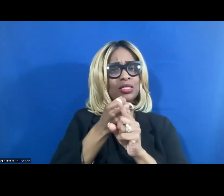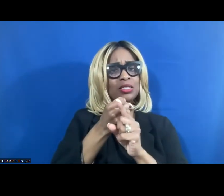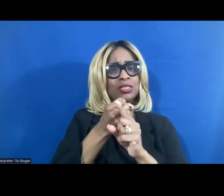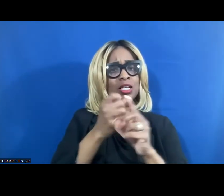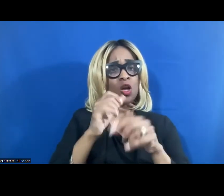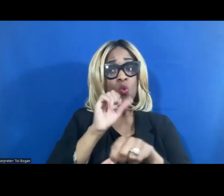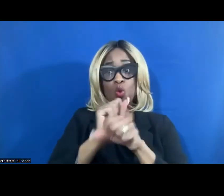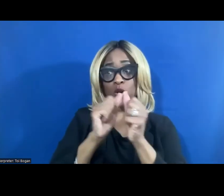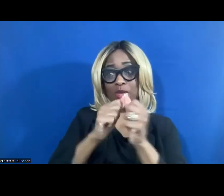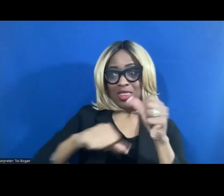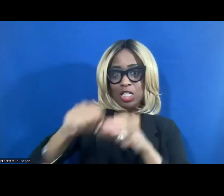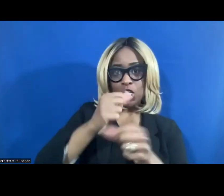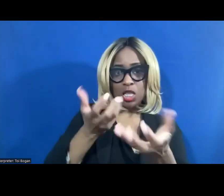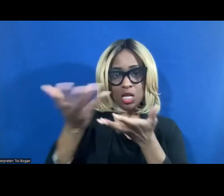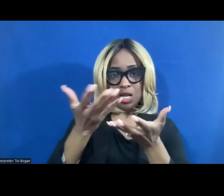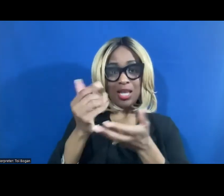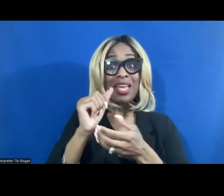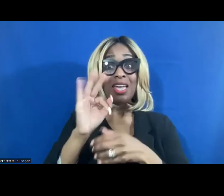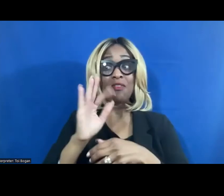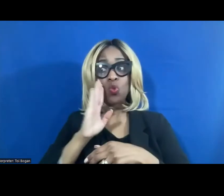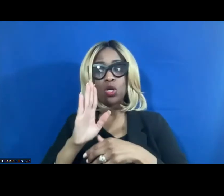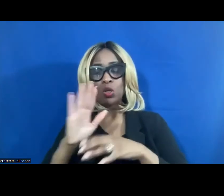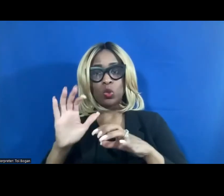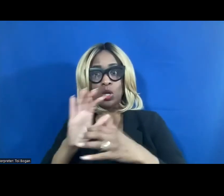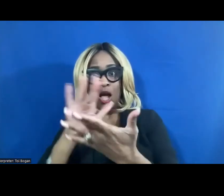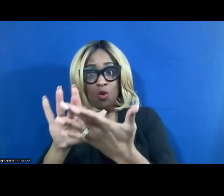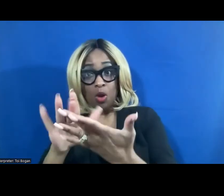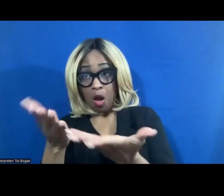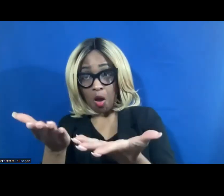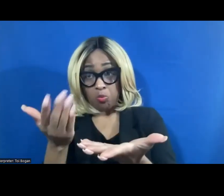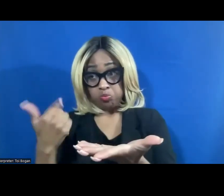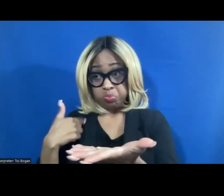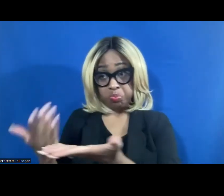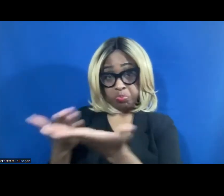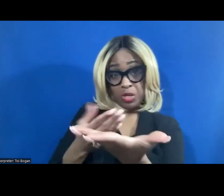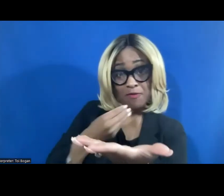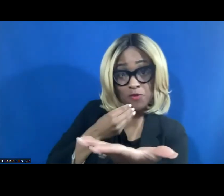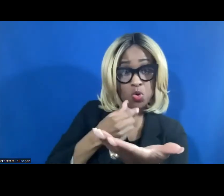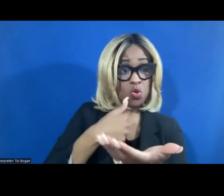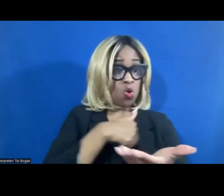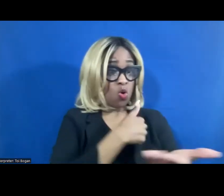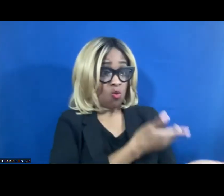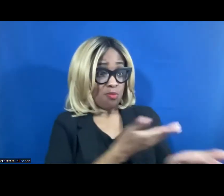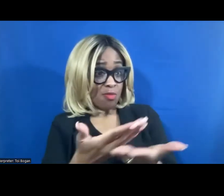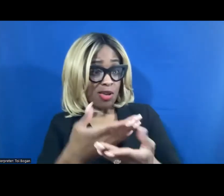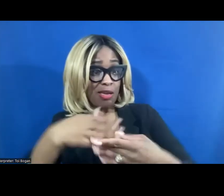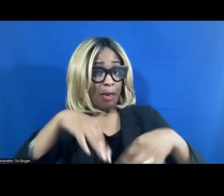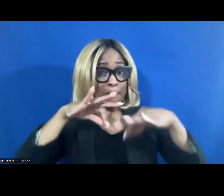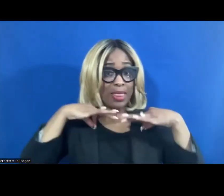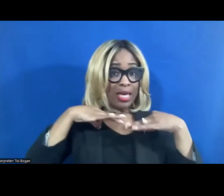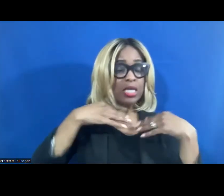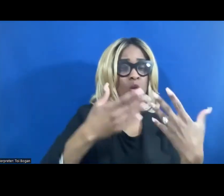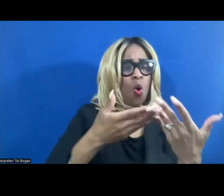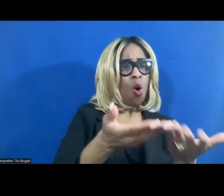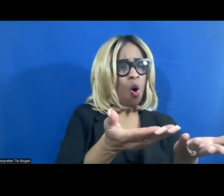with each other. If we're going to do outreach, hey, can we bring food? Can we bring blankets? Can we get some of that